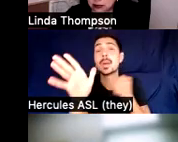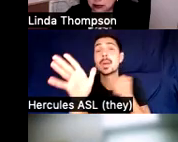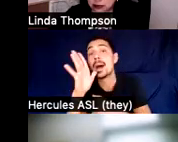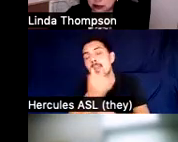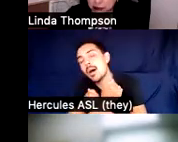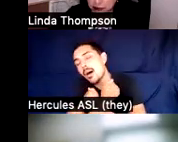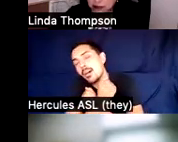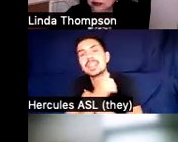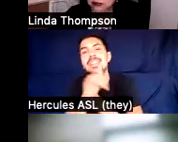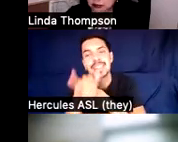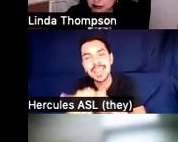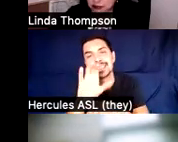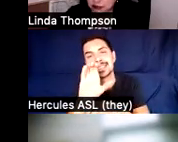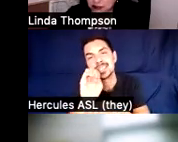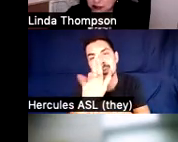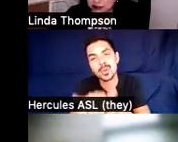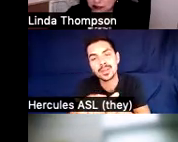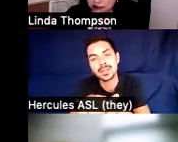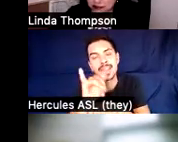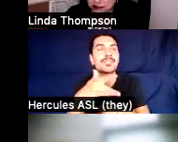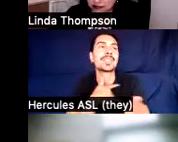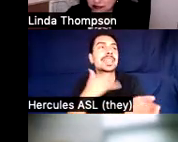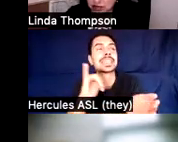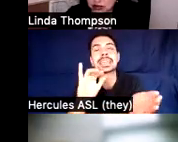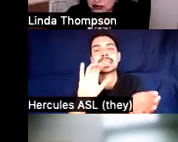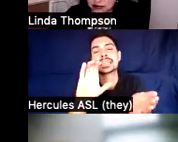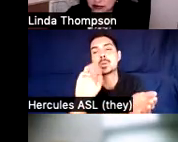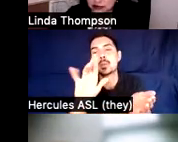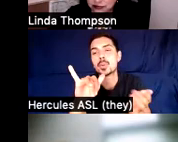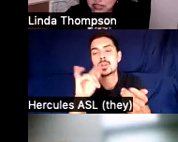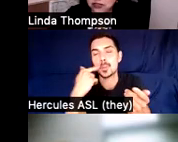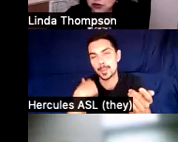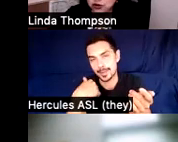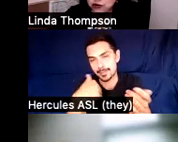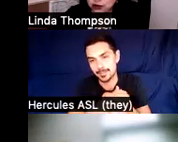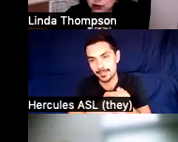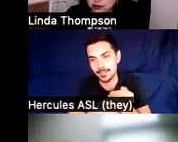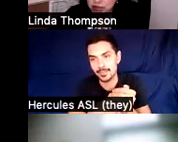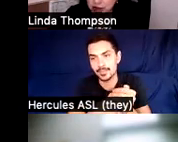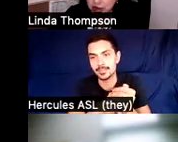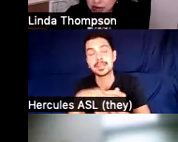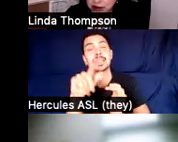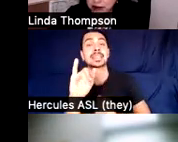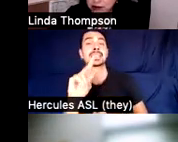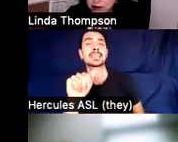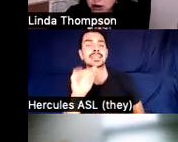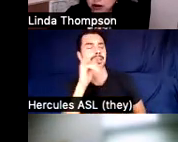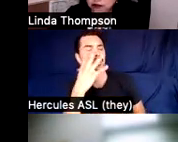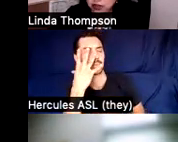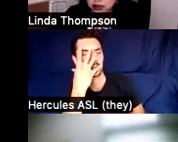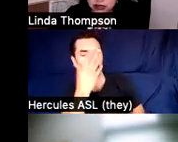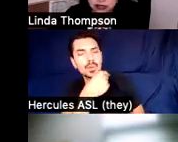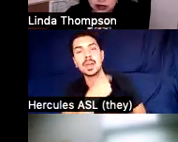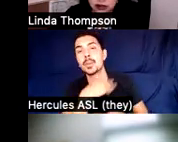right? All ceremony. Okay, I just wanted to add that. That's beautiful. I am a part